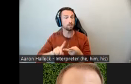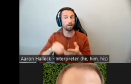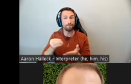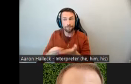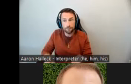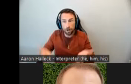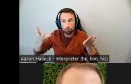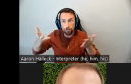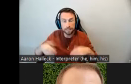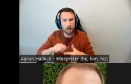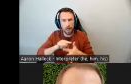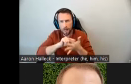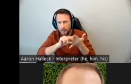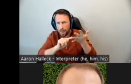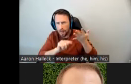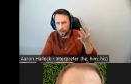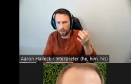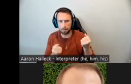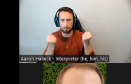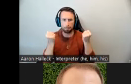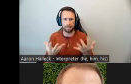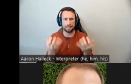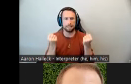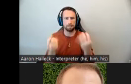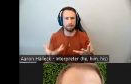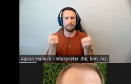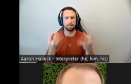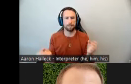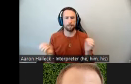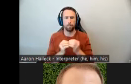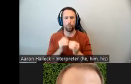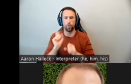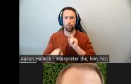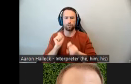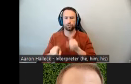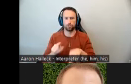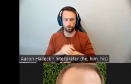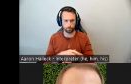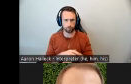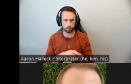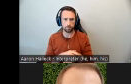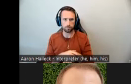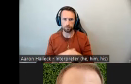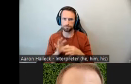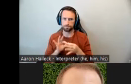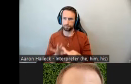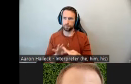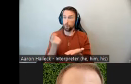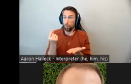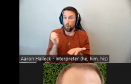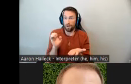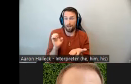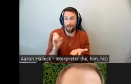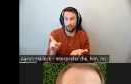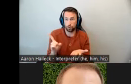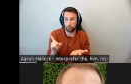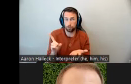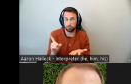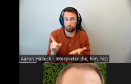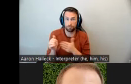so forth. And there may be many more questions, I'm certain there are, to what the education leader